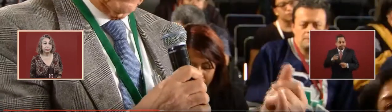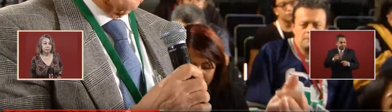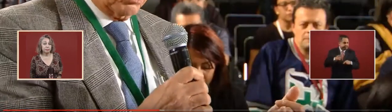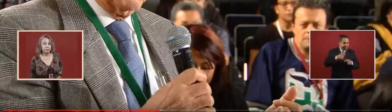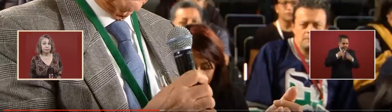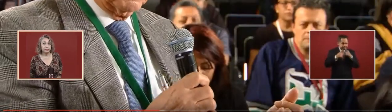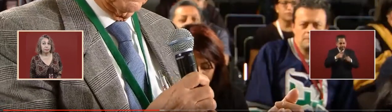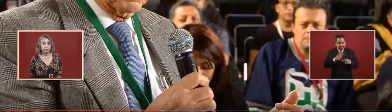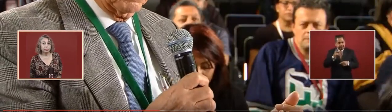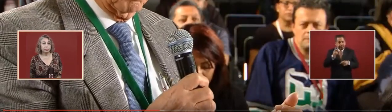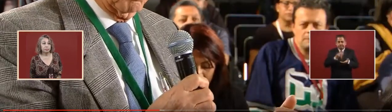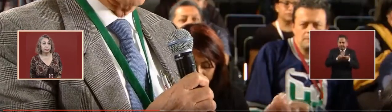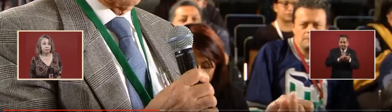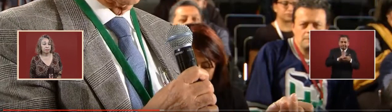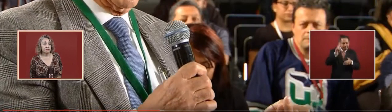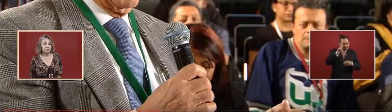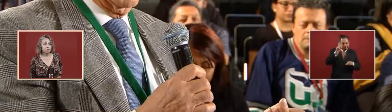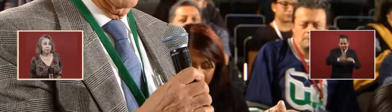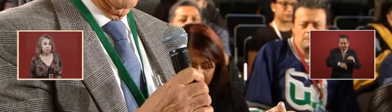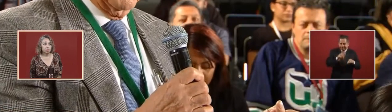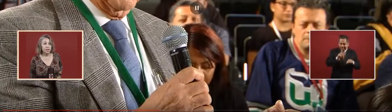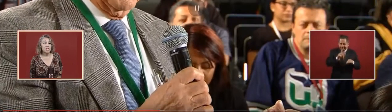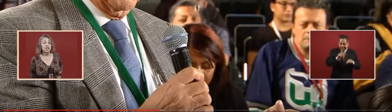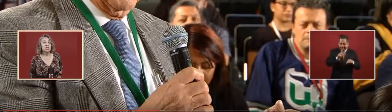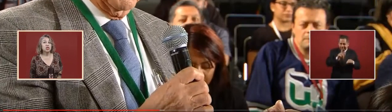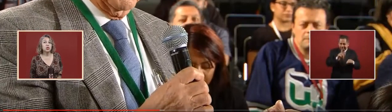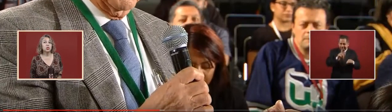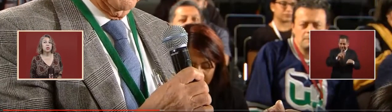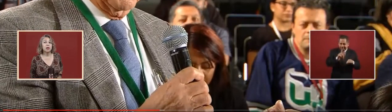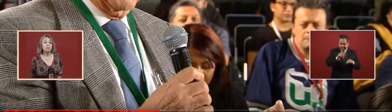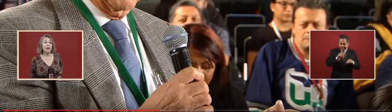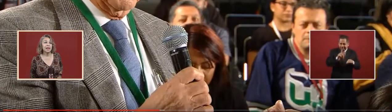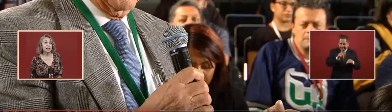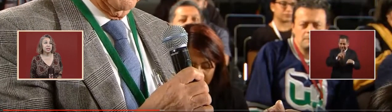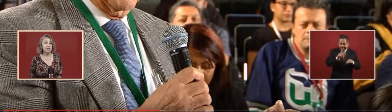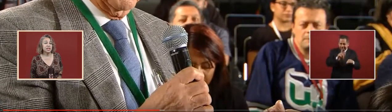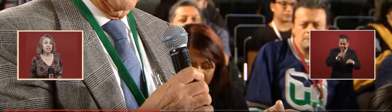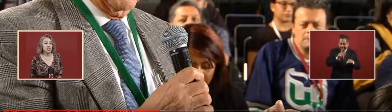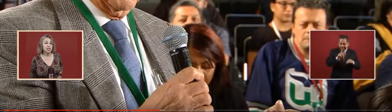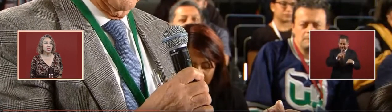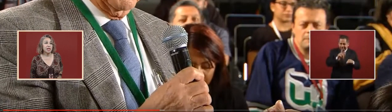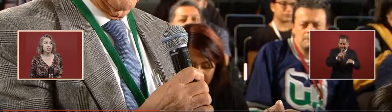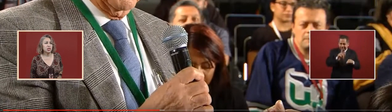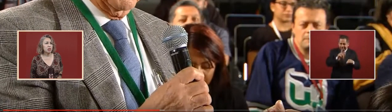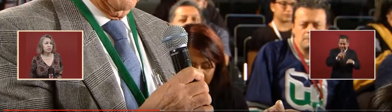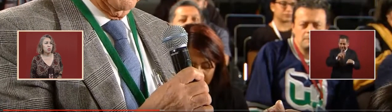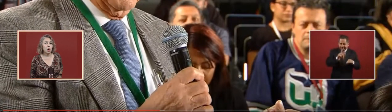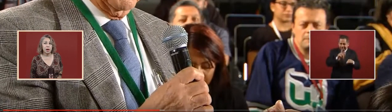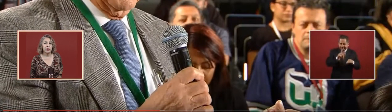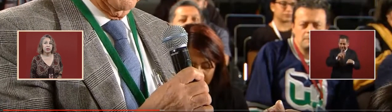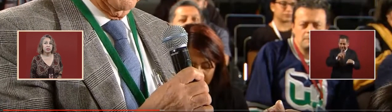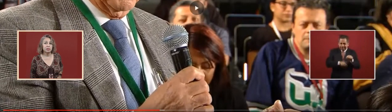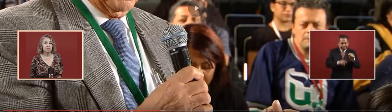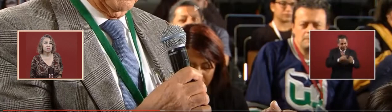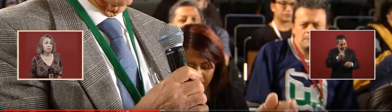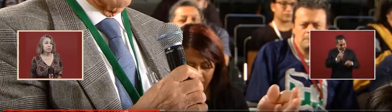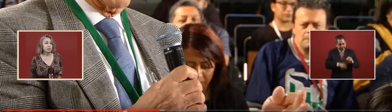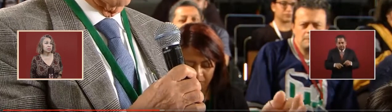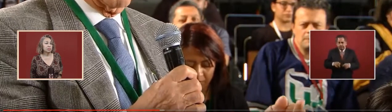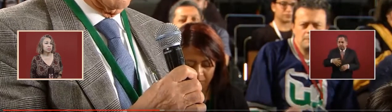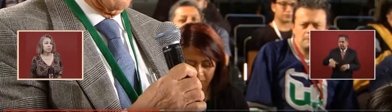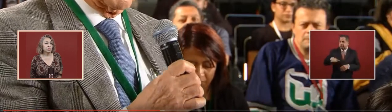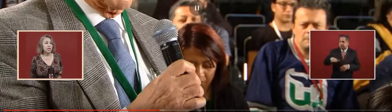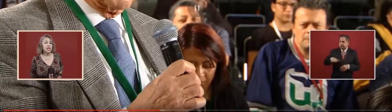combatir adicciones, buscar agua. To combat addictions and to look for water. Y